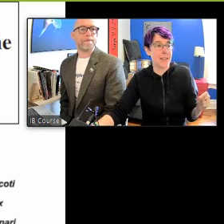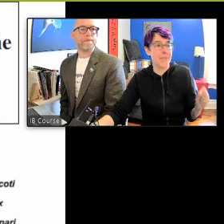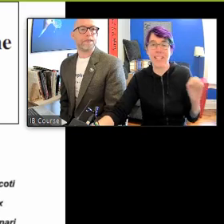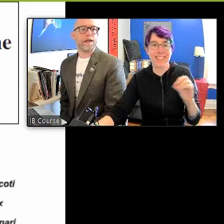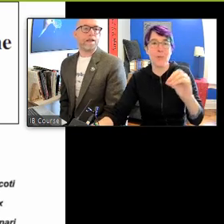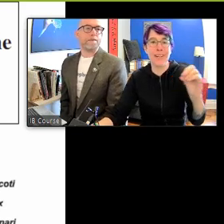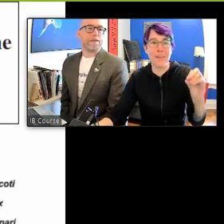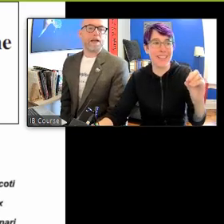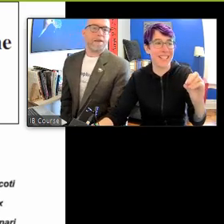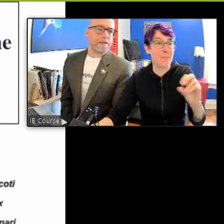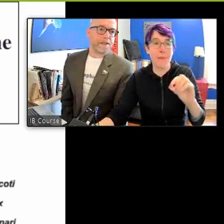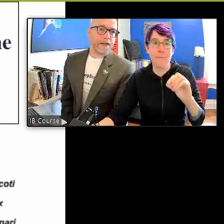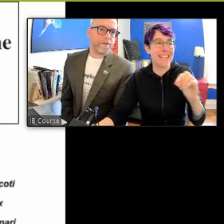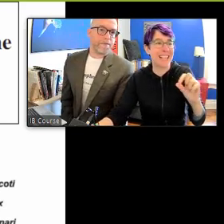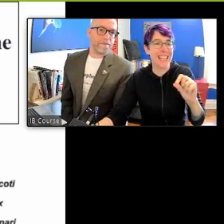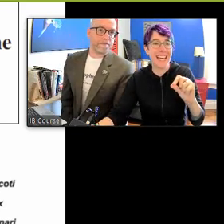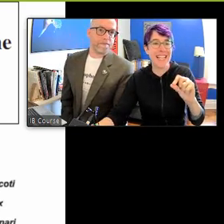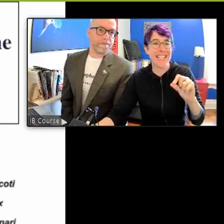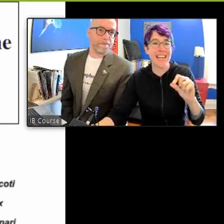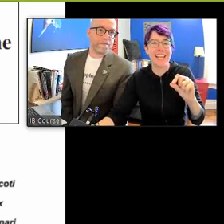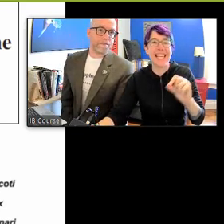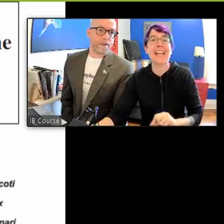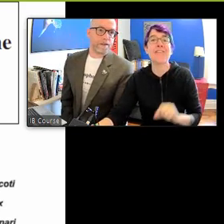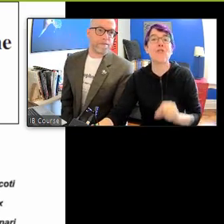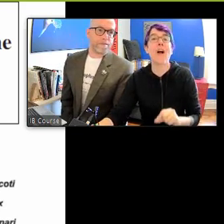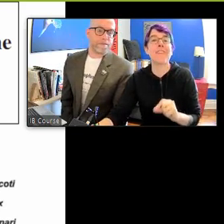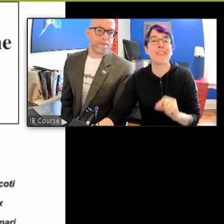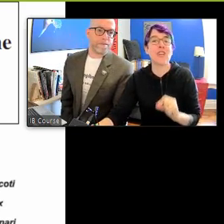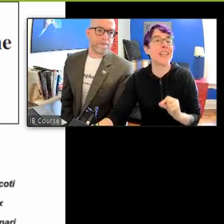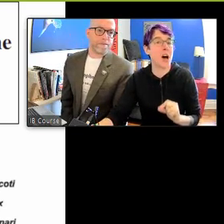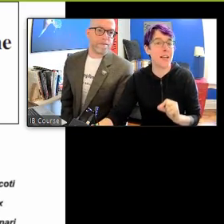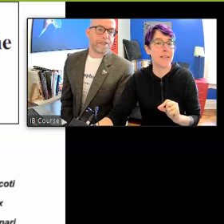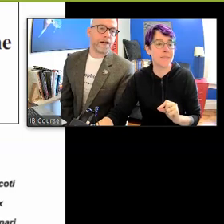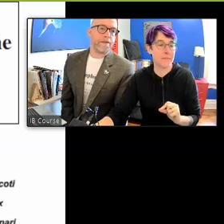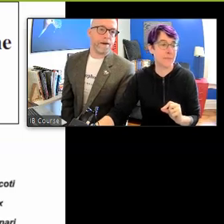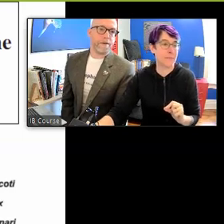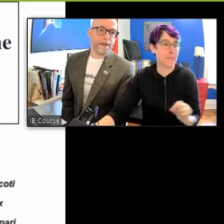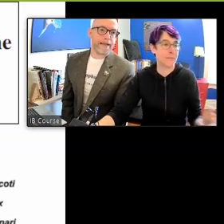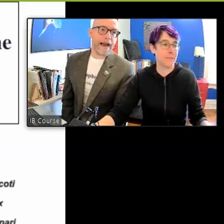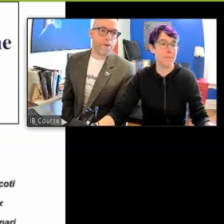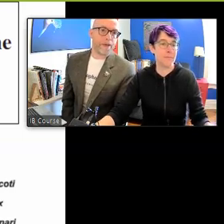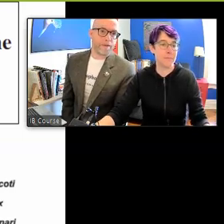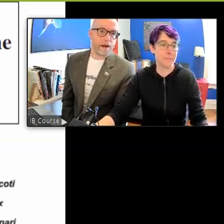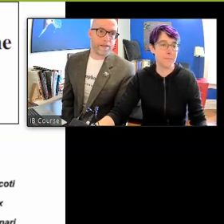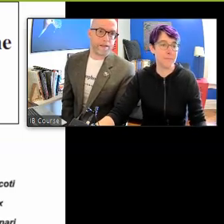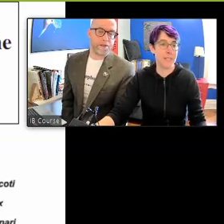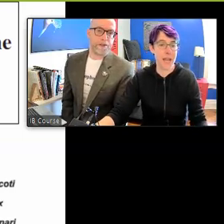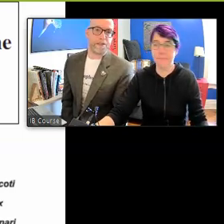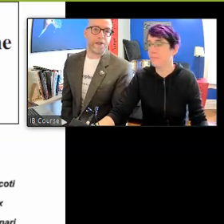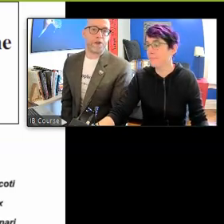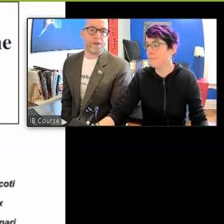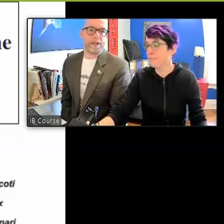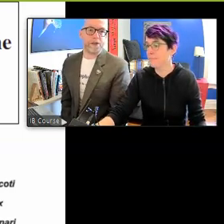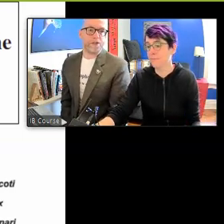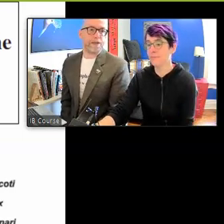And don't worry about this. It is like a catastrophic gene loss. It's kind of how they've lost it. So this is